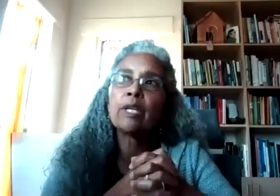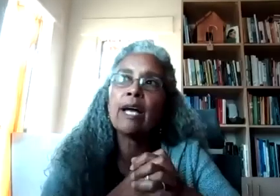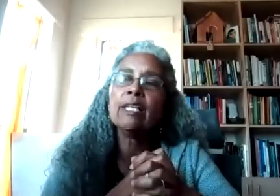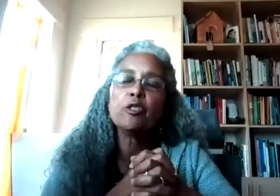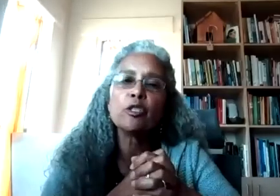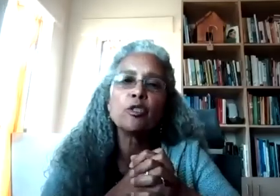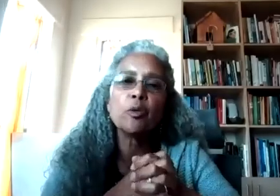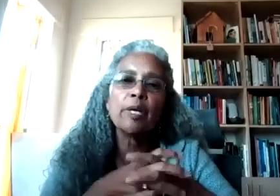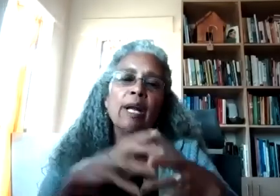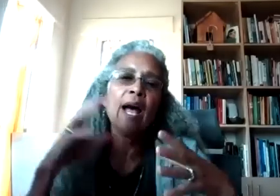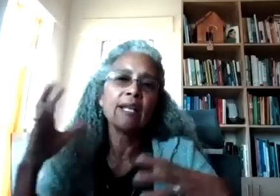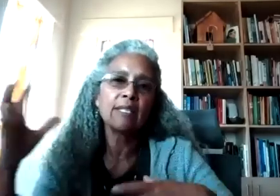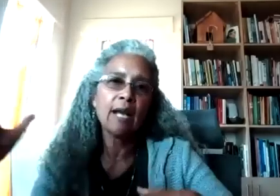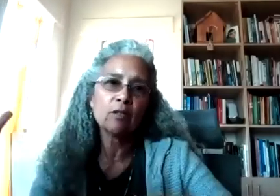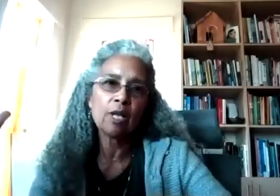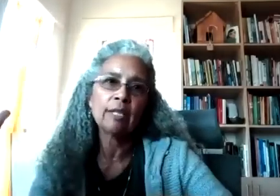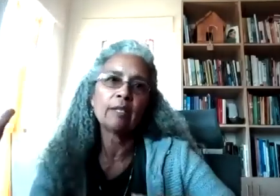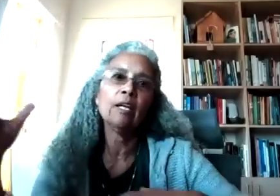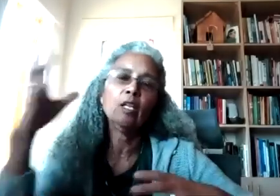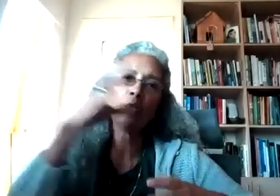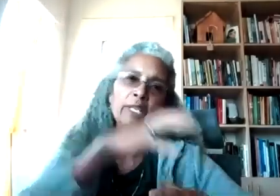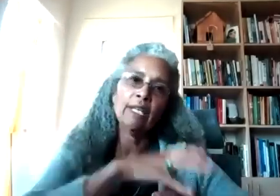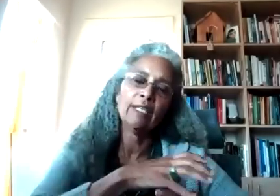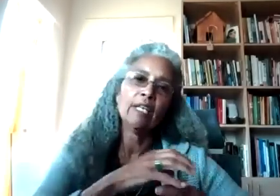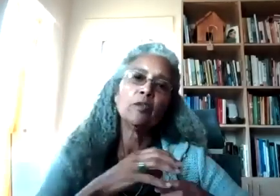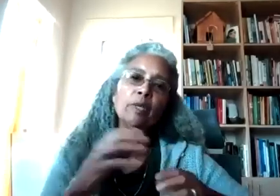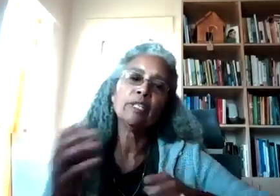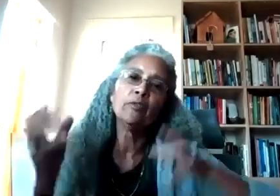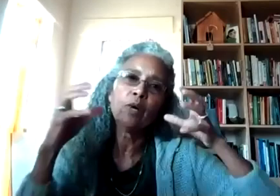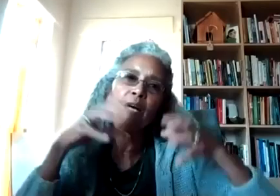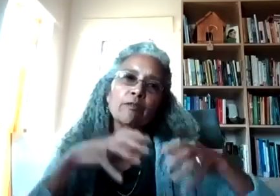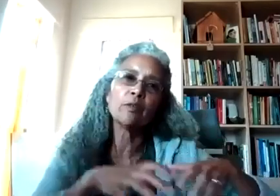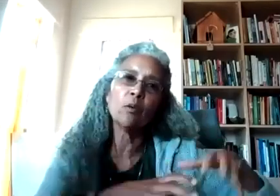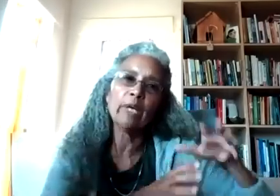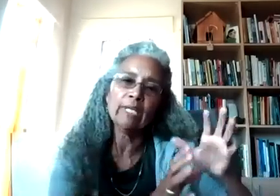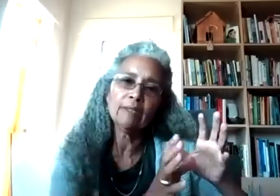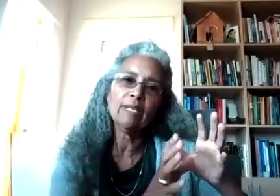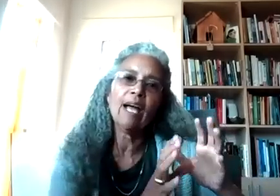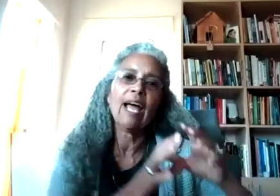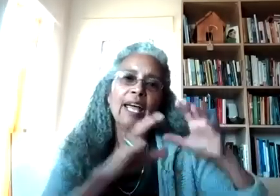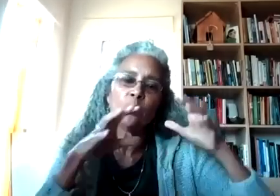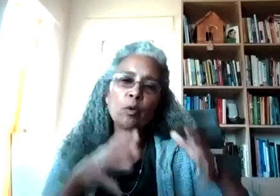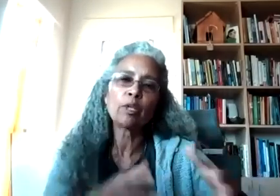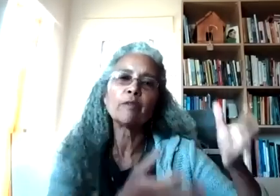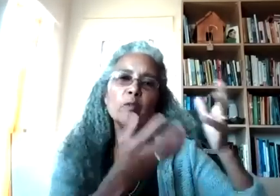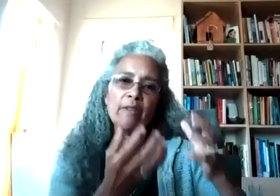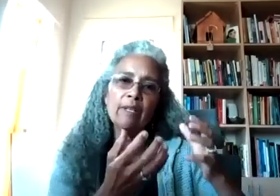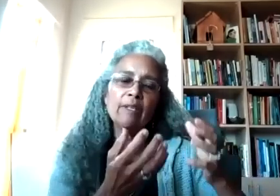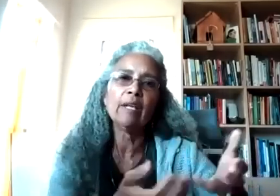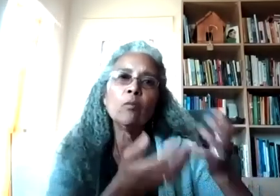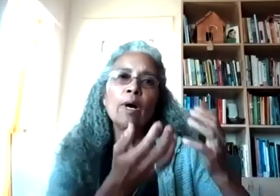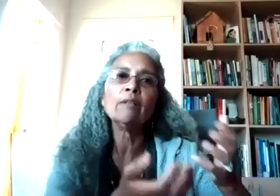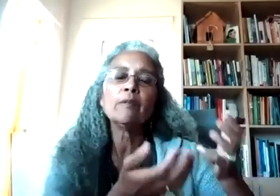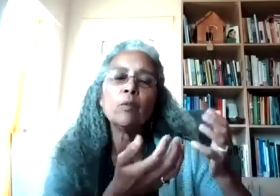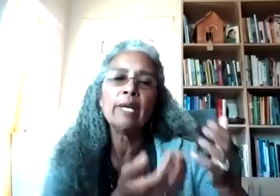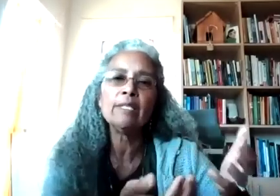you cannot just do it as an outsider looking in. You really do have to go in and work from within.